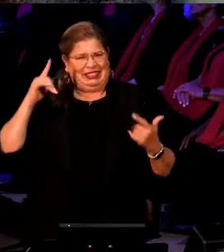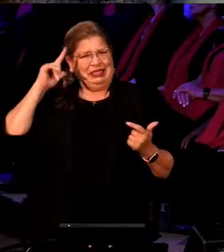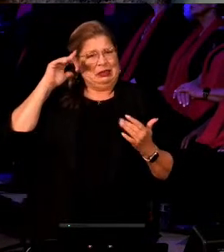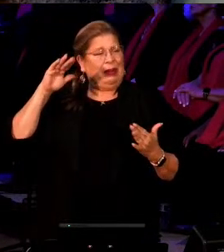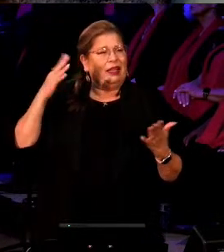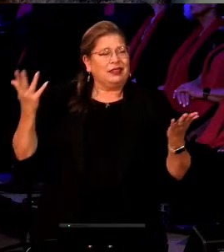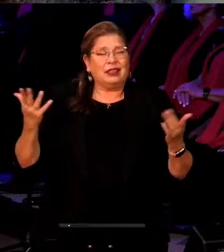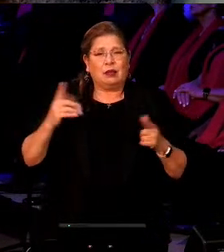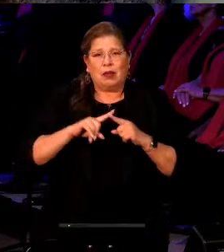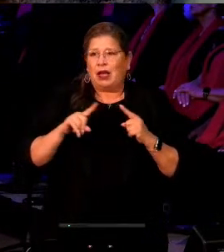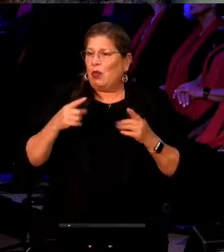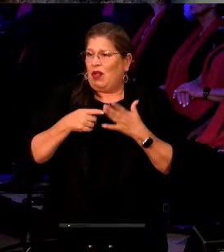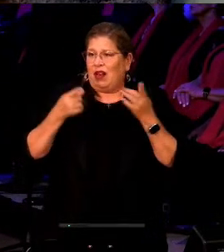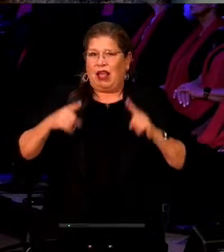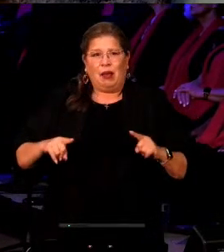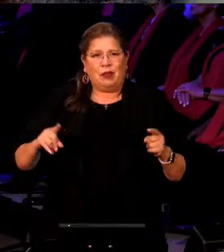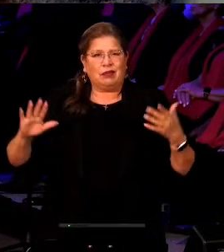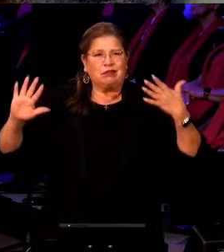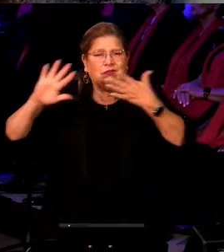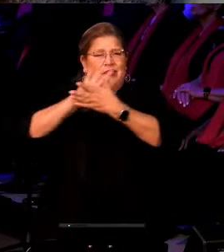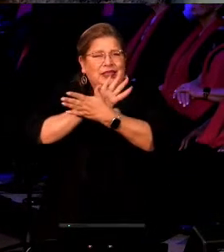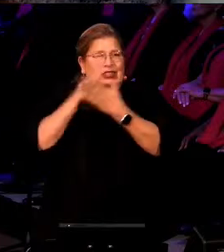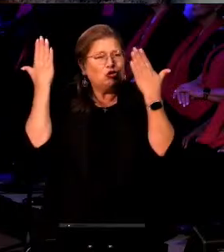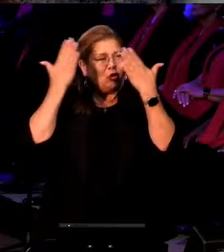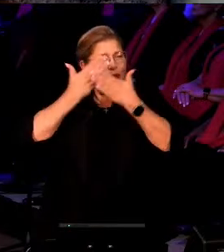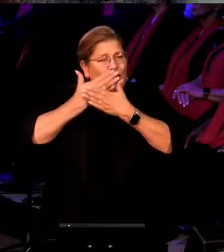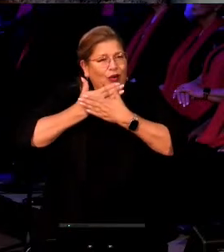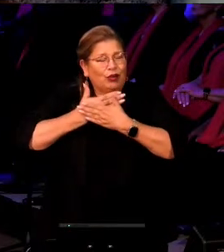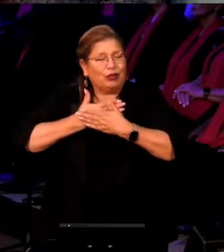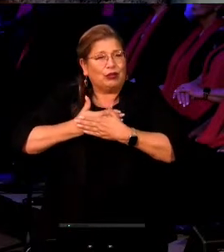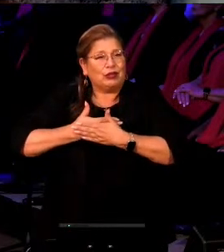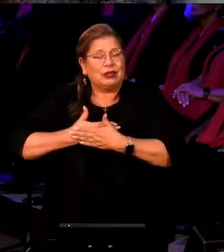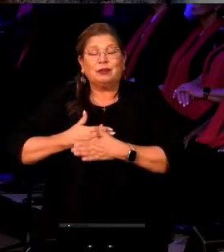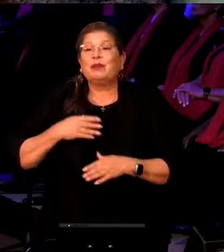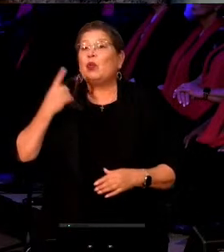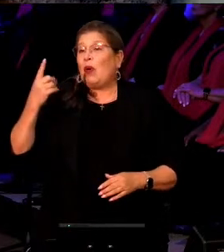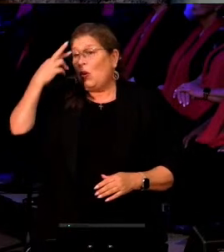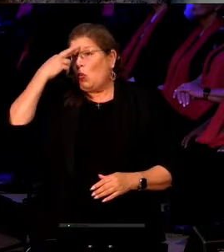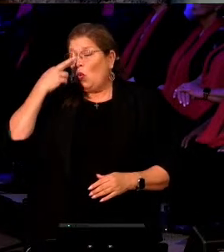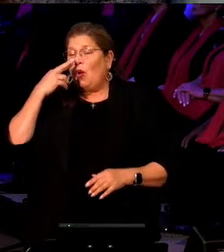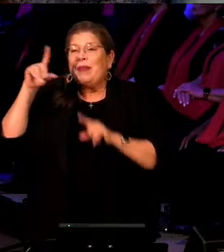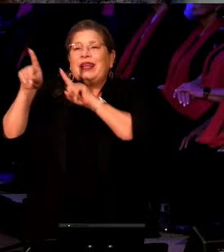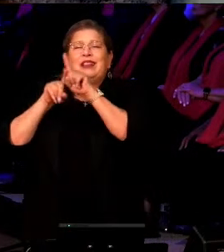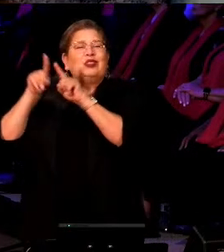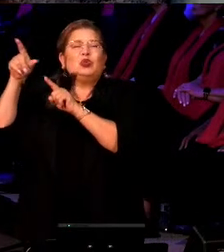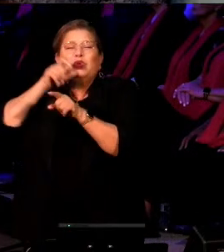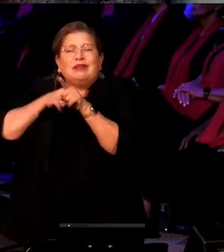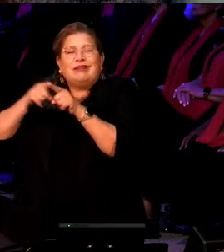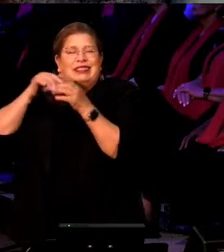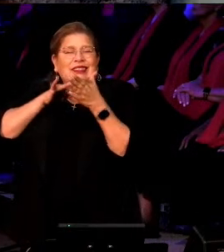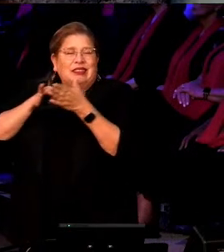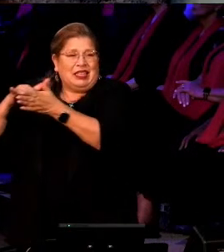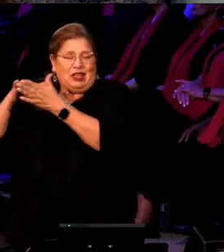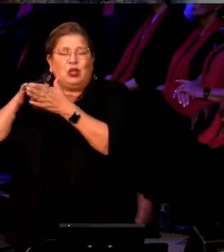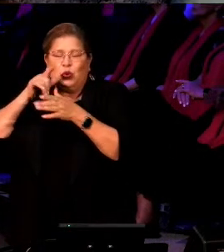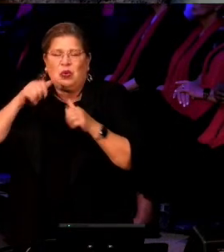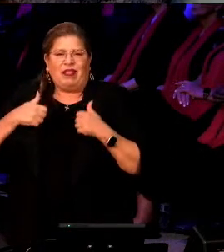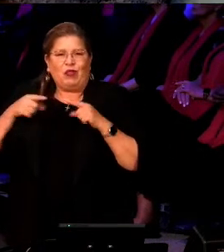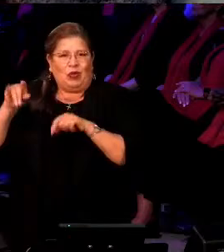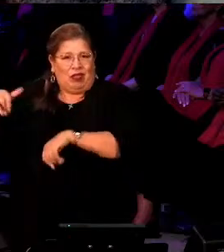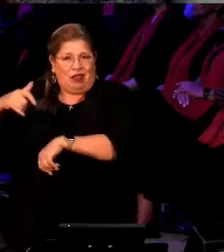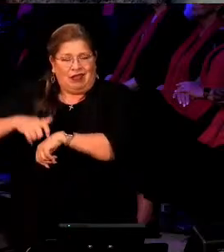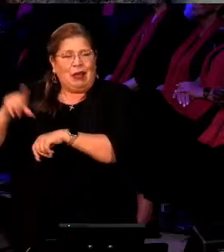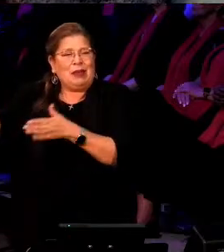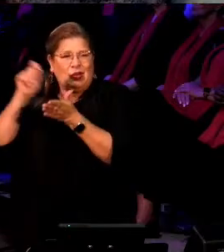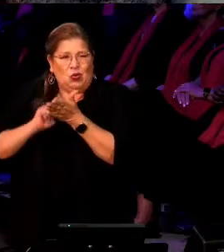you find is darkness. A Roman astronomer named Phlegon, who lived during this time,